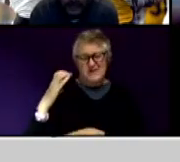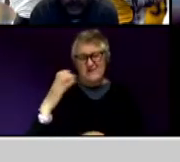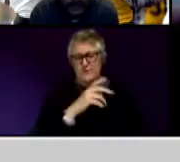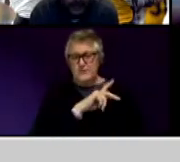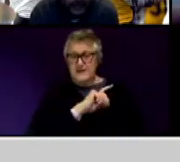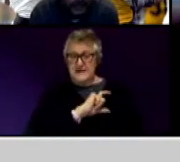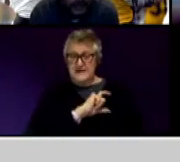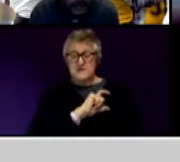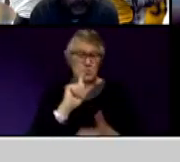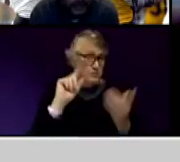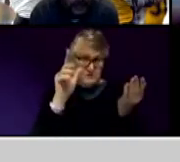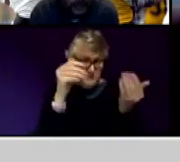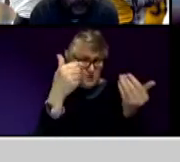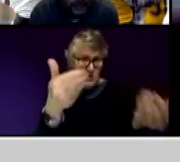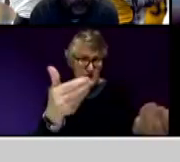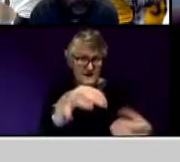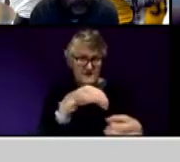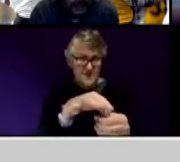you all. Well,